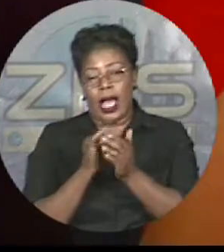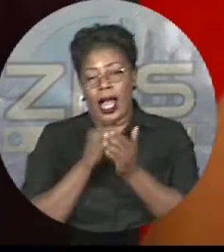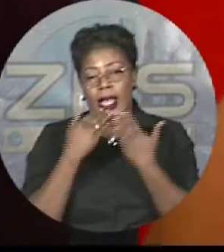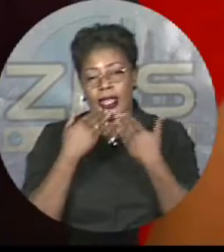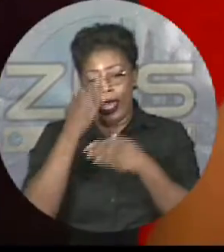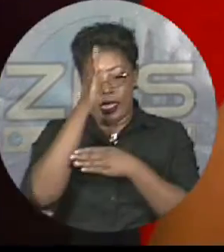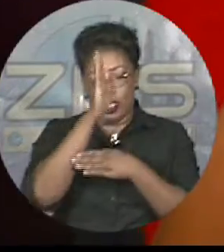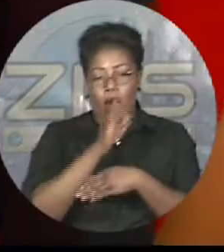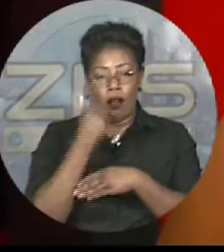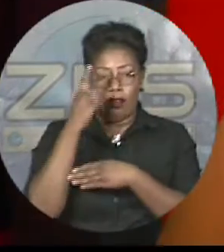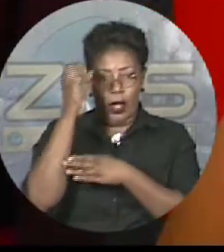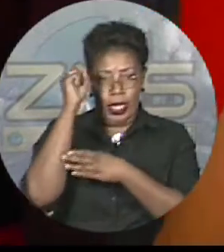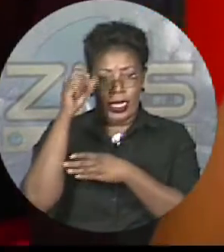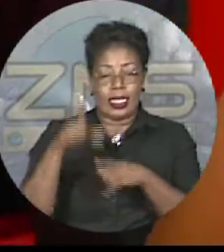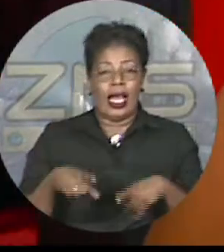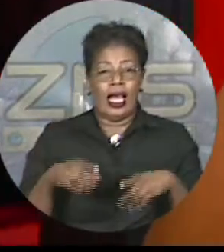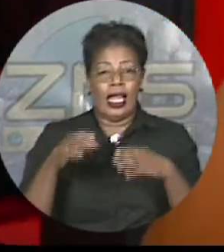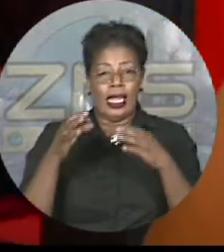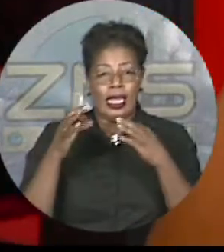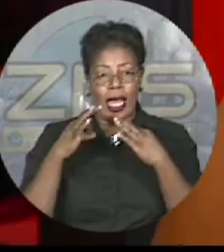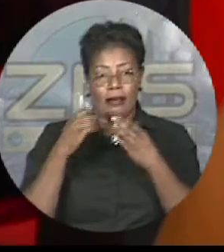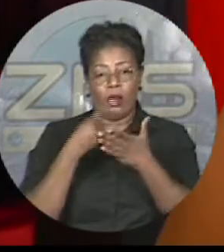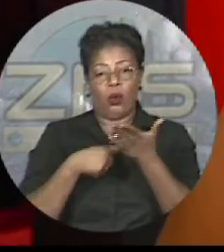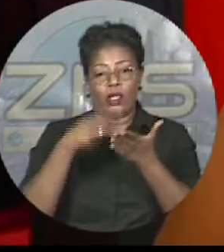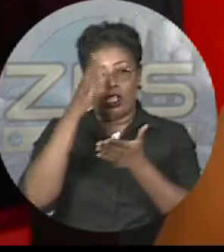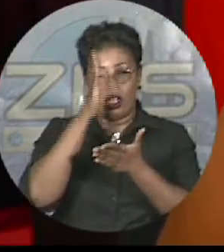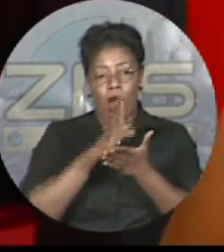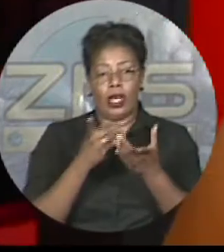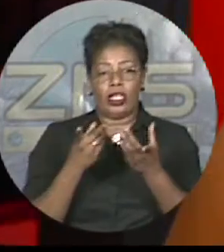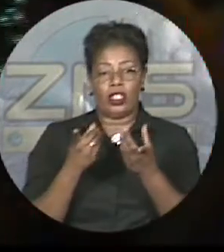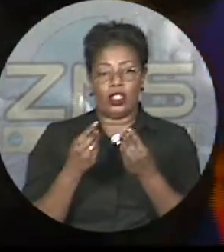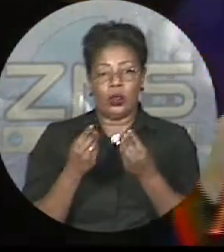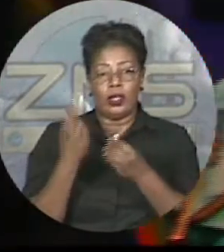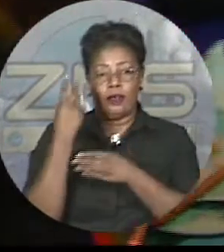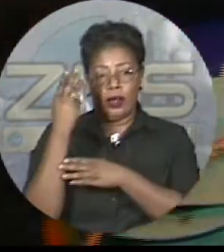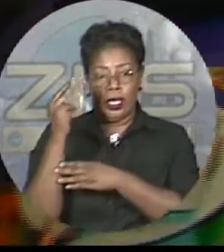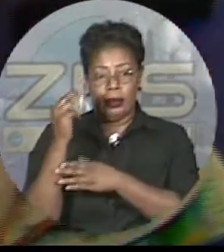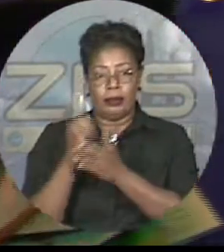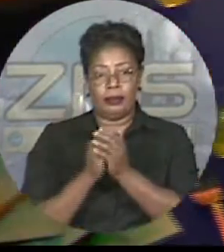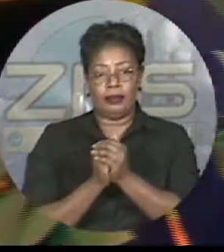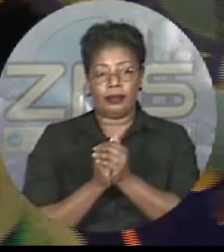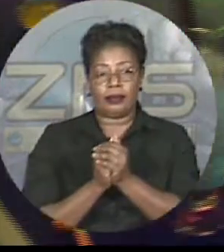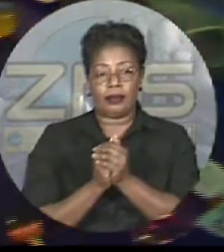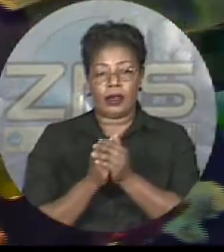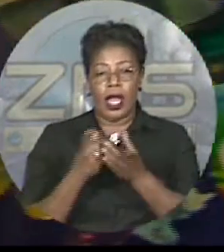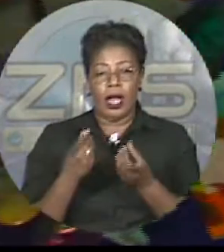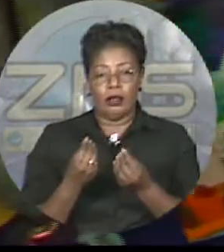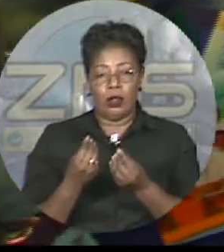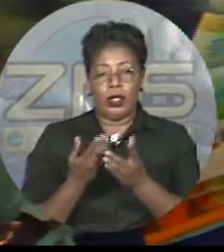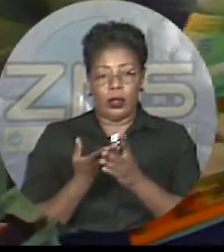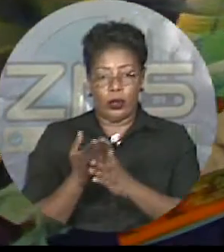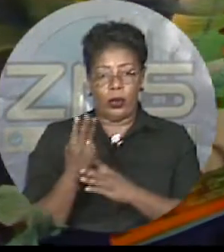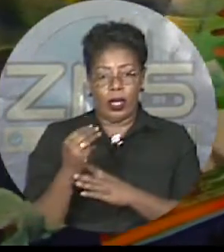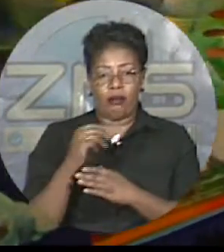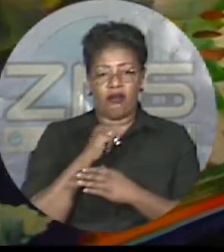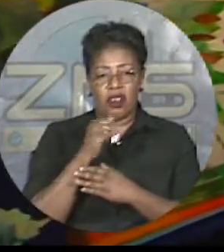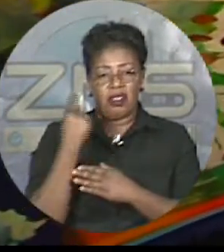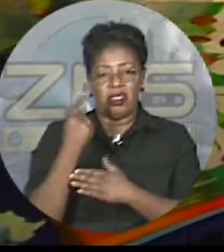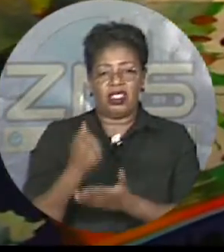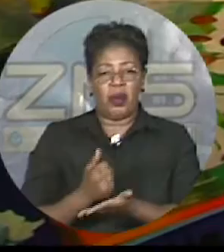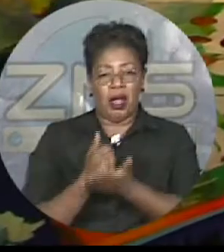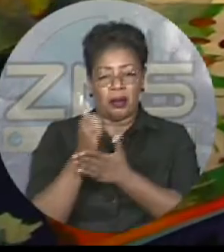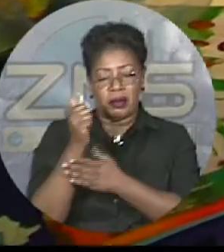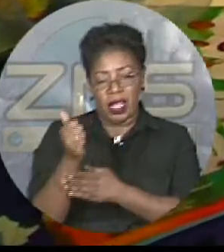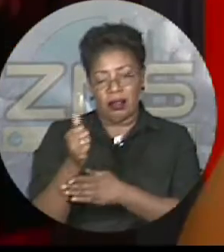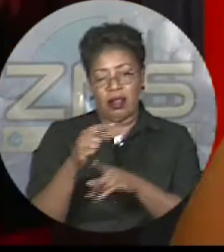for his life and what God is doing for him, doing through him, not just to help himself, but